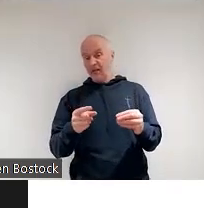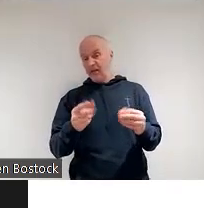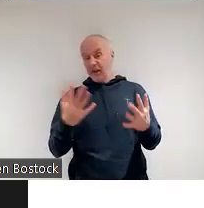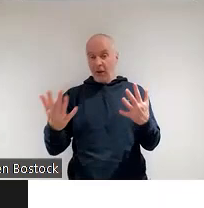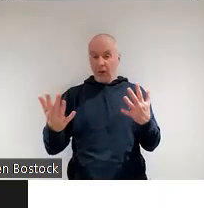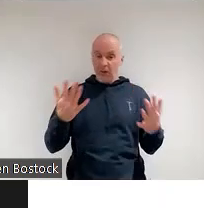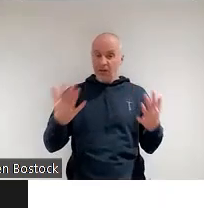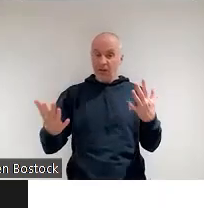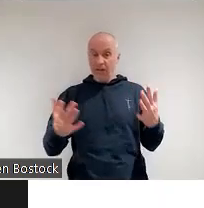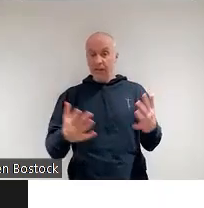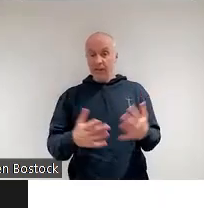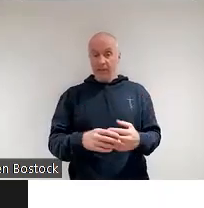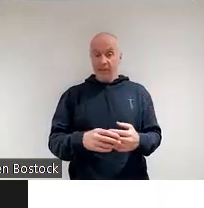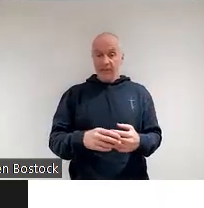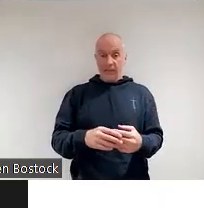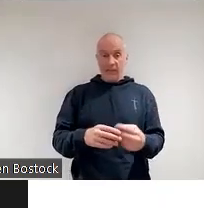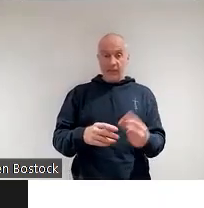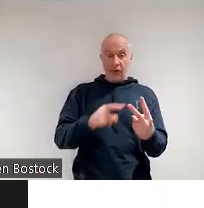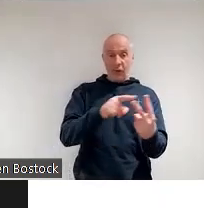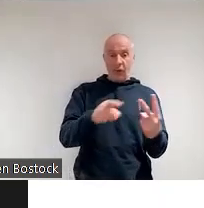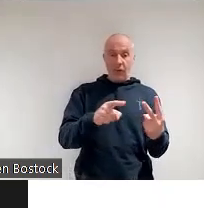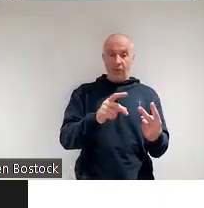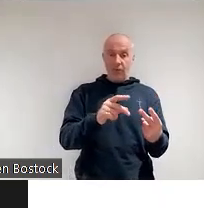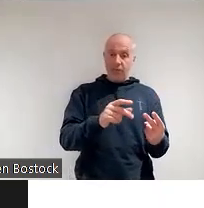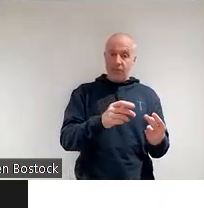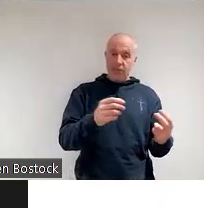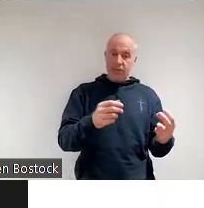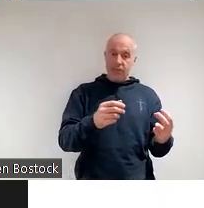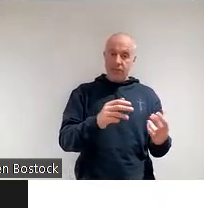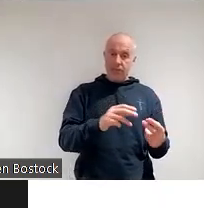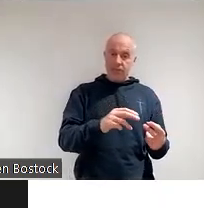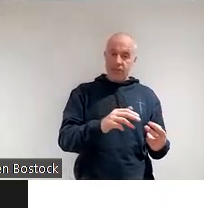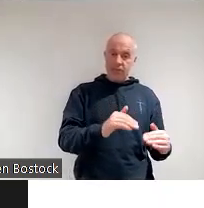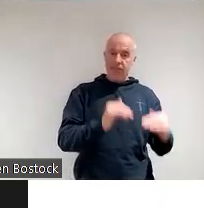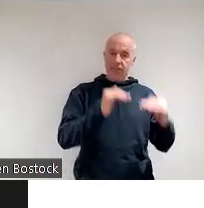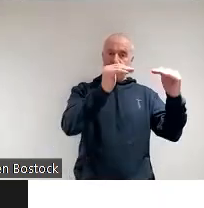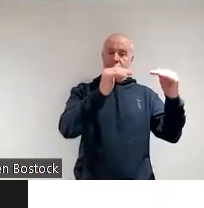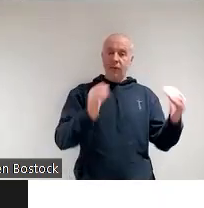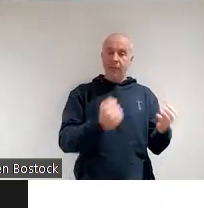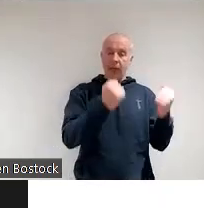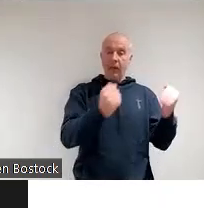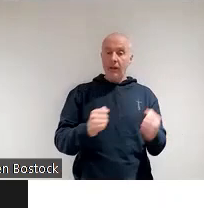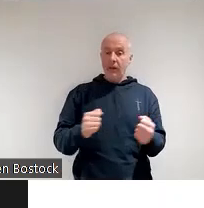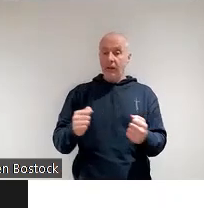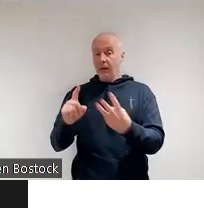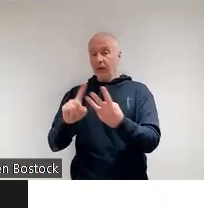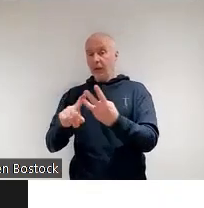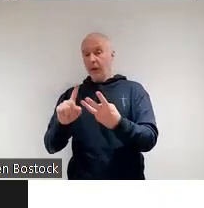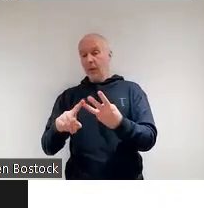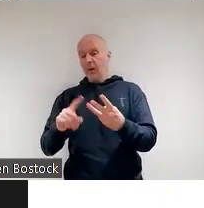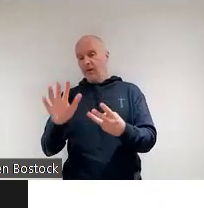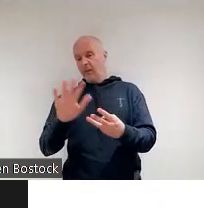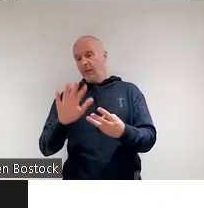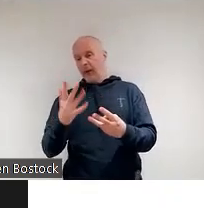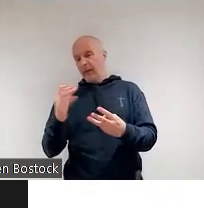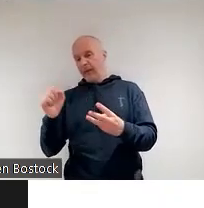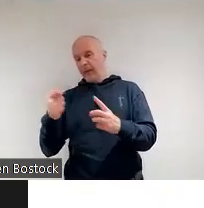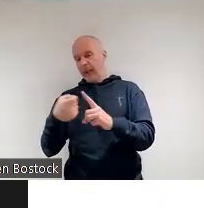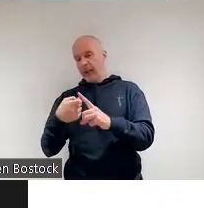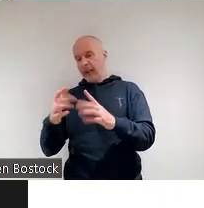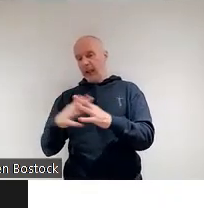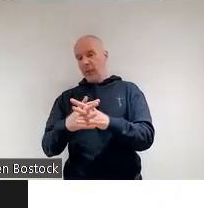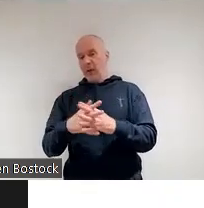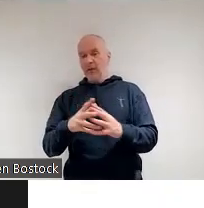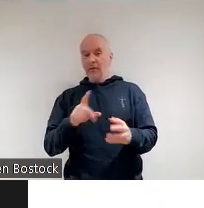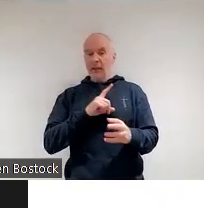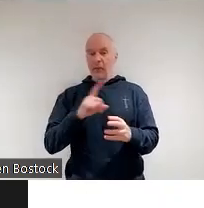So the first two, they have very high power, but the last one is only, I think, 50 kilowatt or something around it. This is why they can still